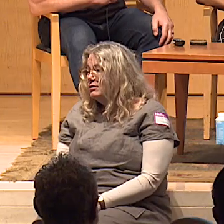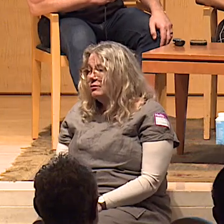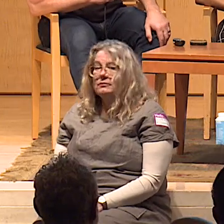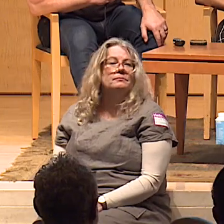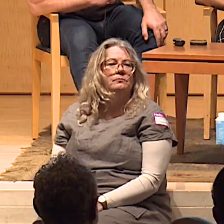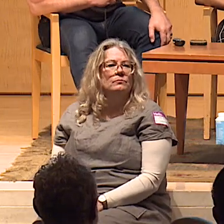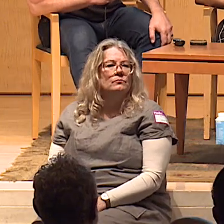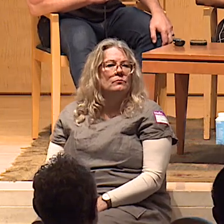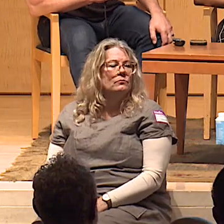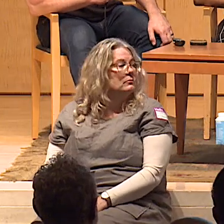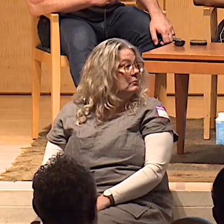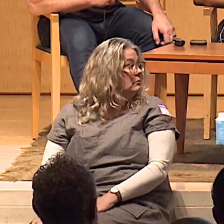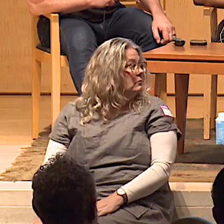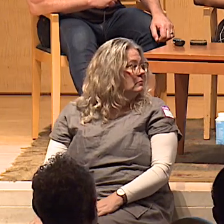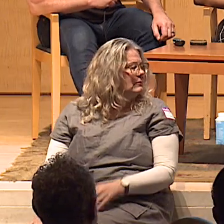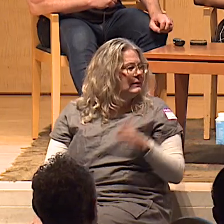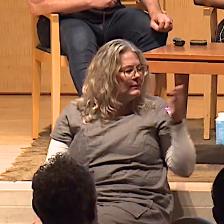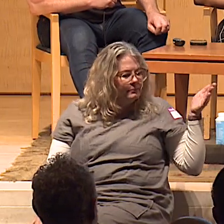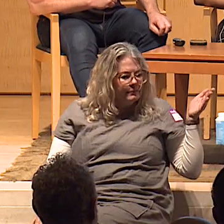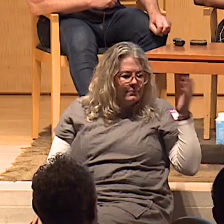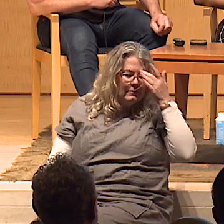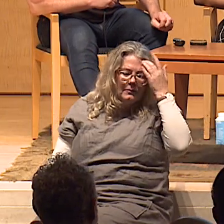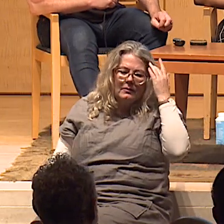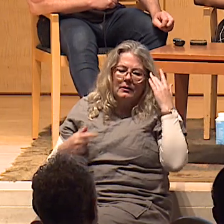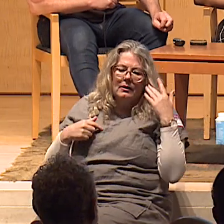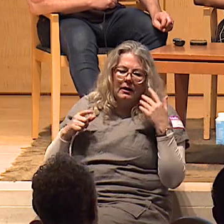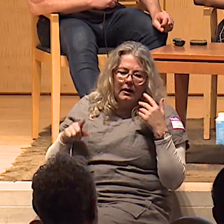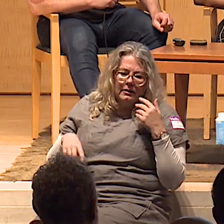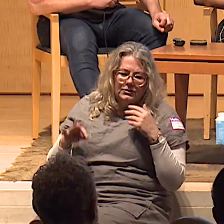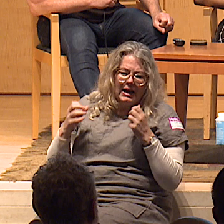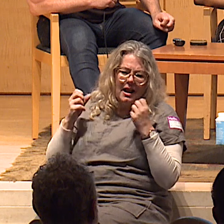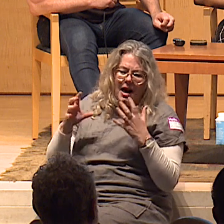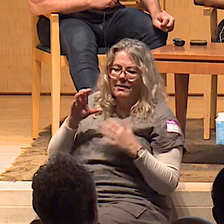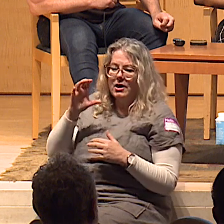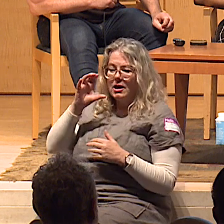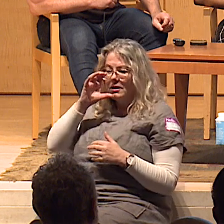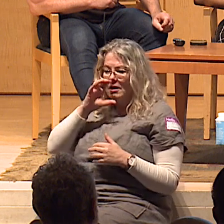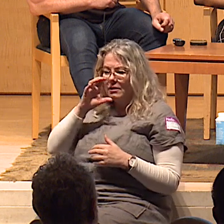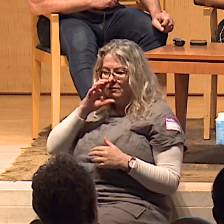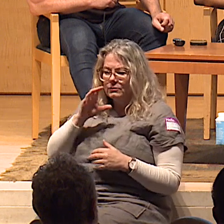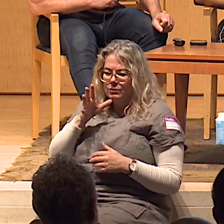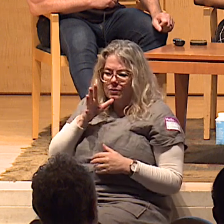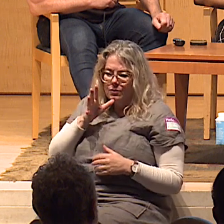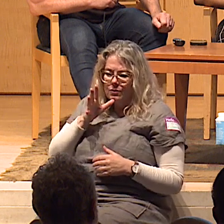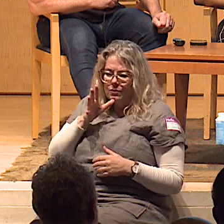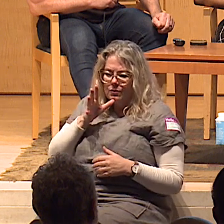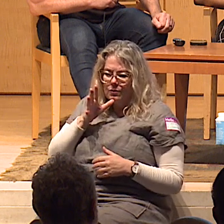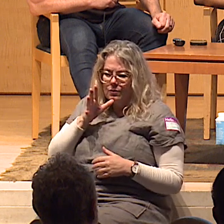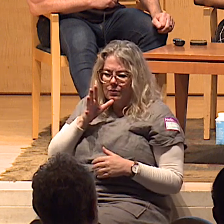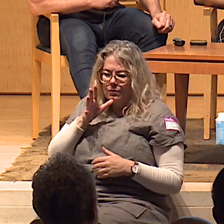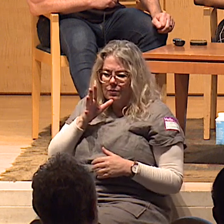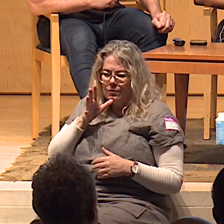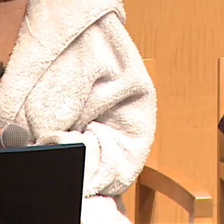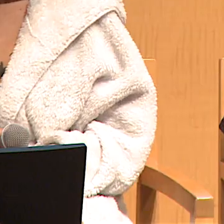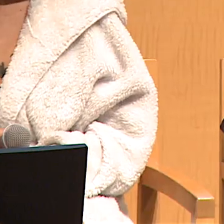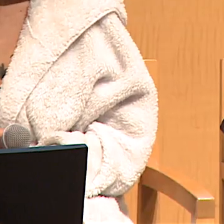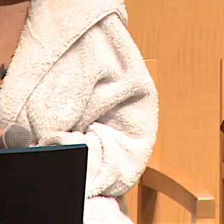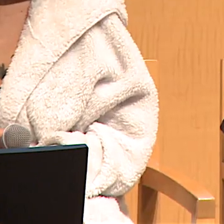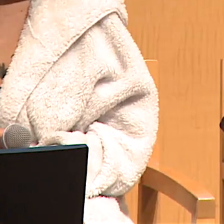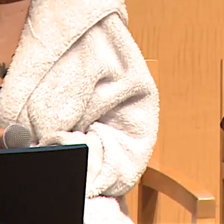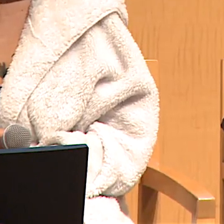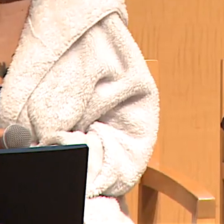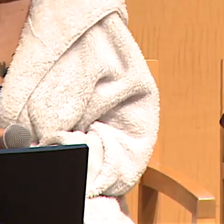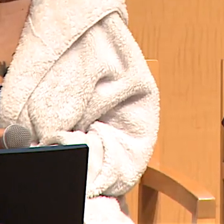guess I'm sorry to go on about this, but it's just that I find that a lot of cartoonists, when they get aroused by their own, when they're working in their